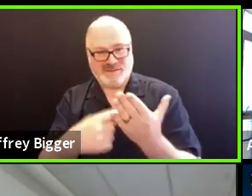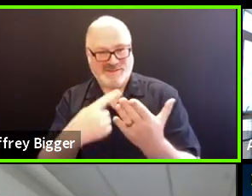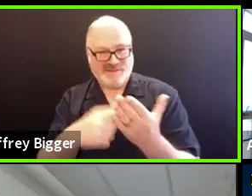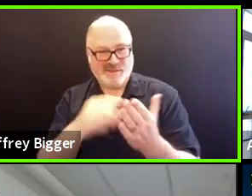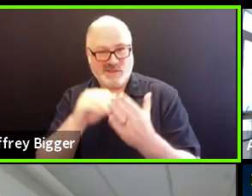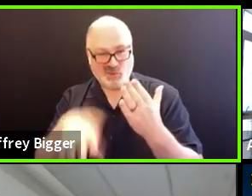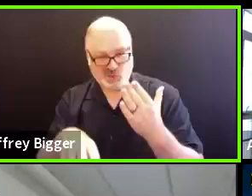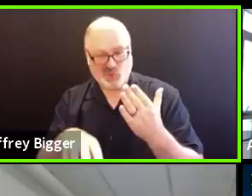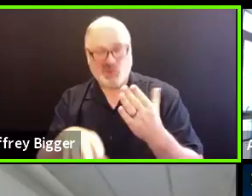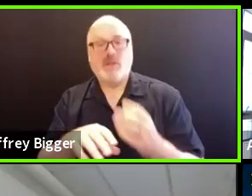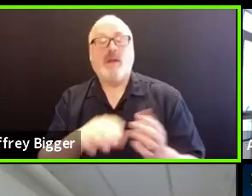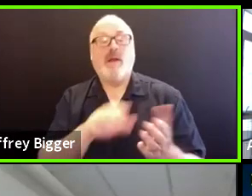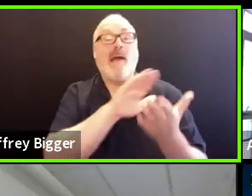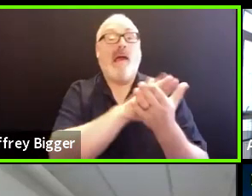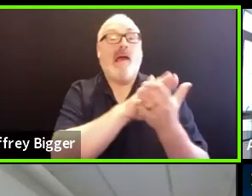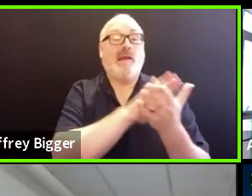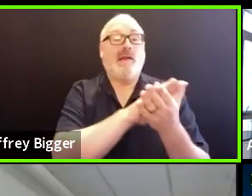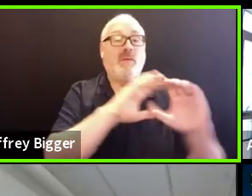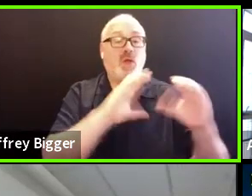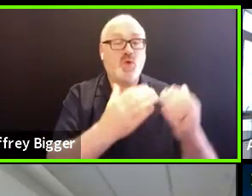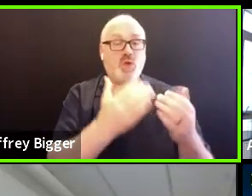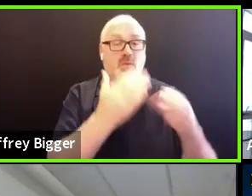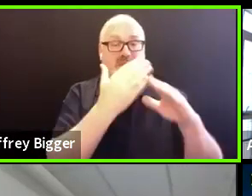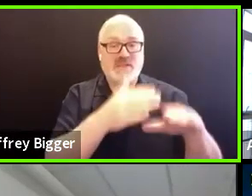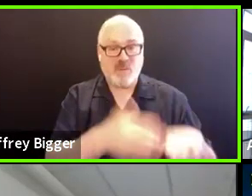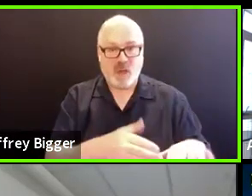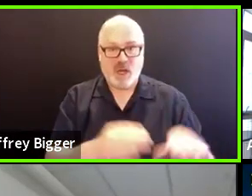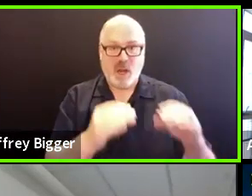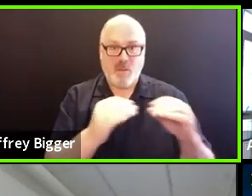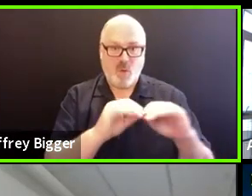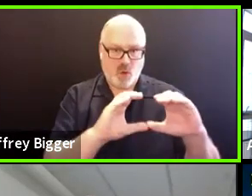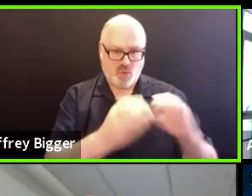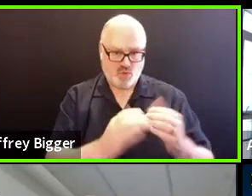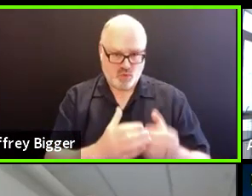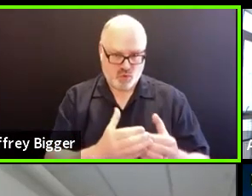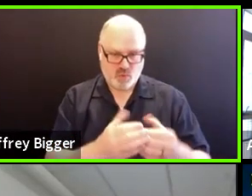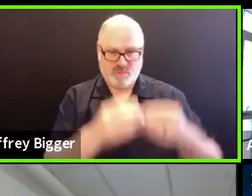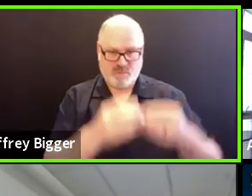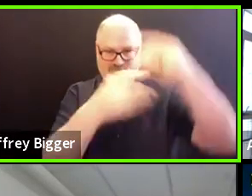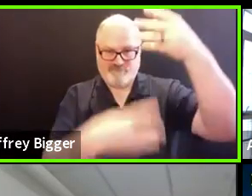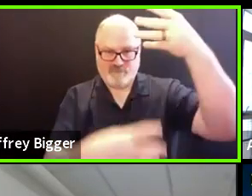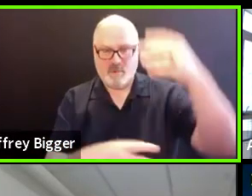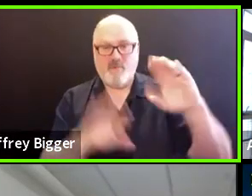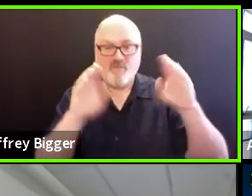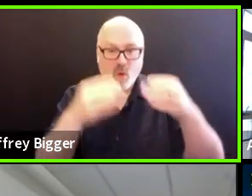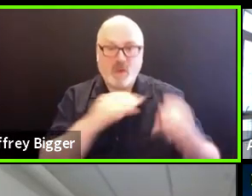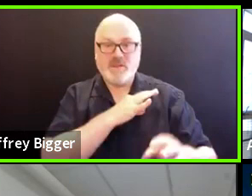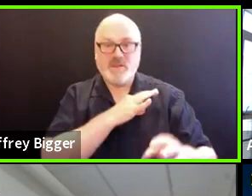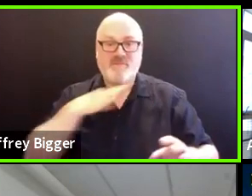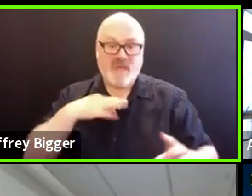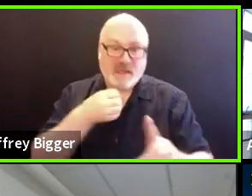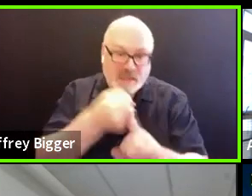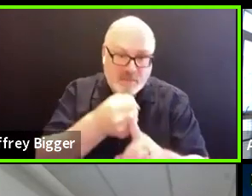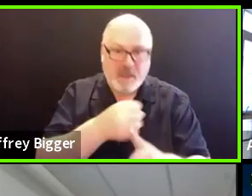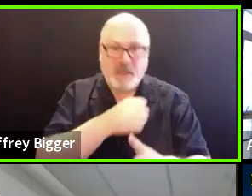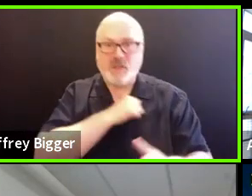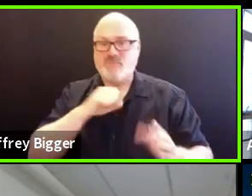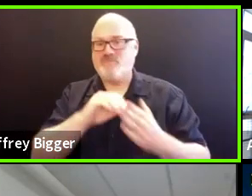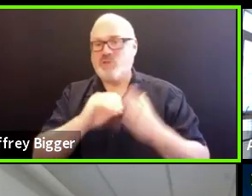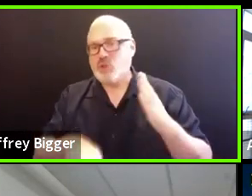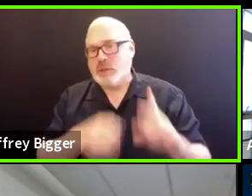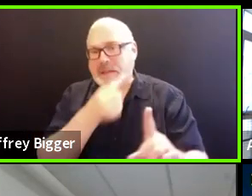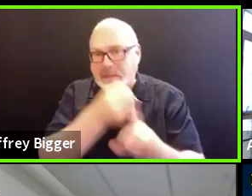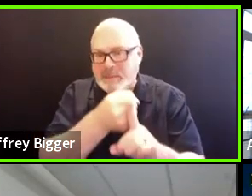And the Academic Affairs subgroup is broken into even smaller groups focused on faculty impacts, student impacts, and